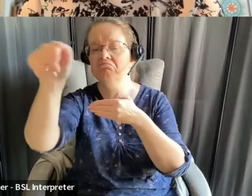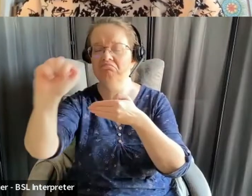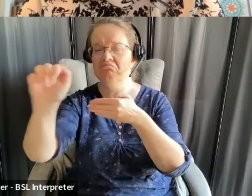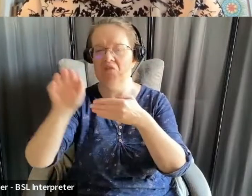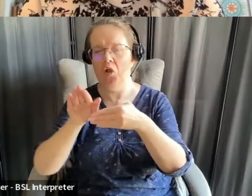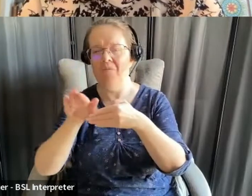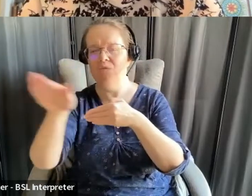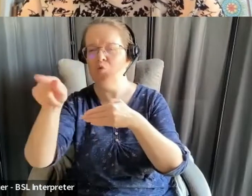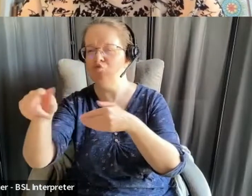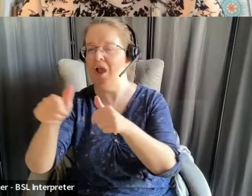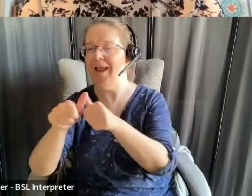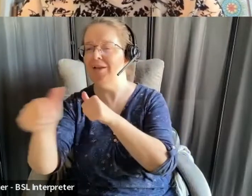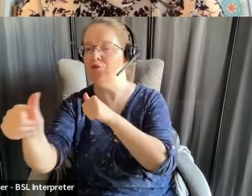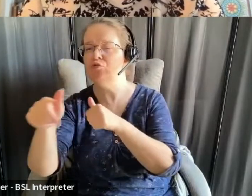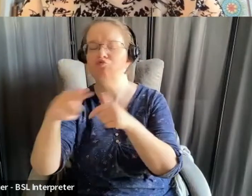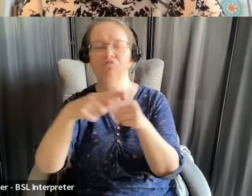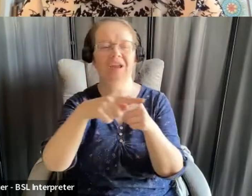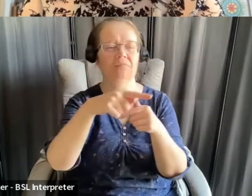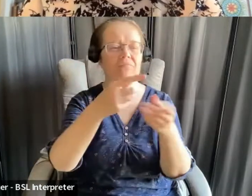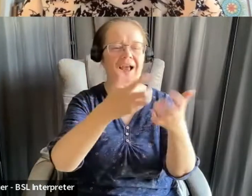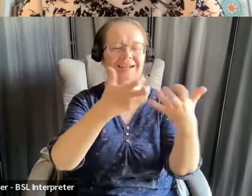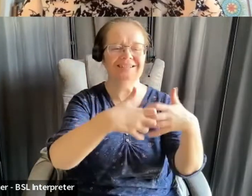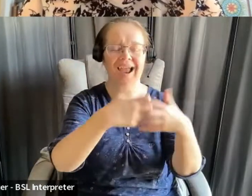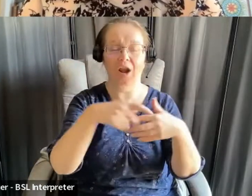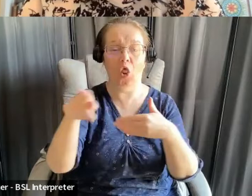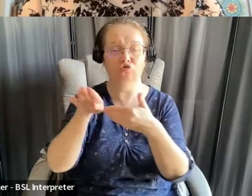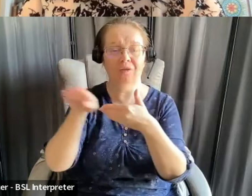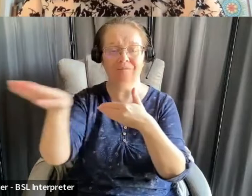certain technologies are going. And he sort of said,